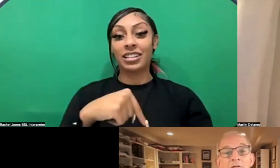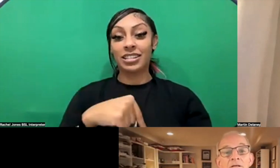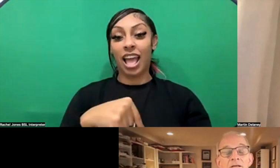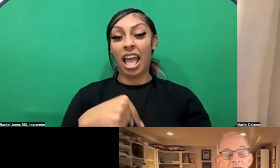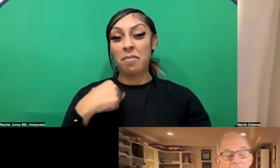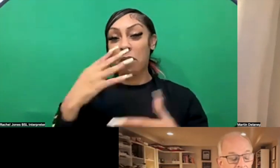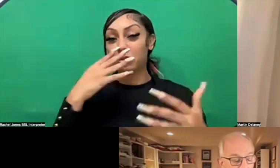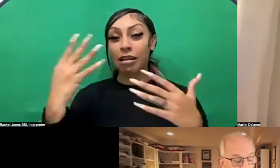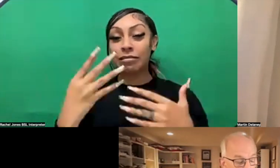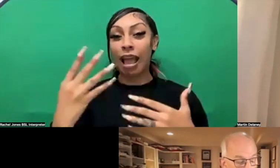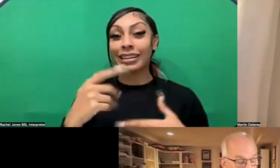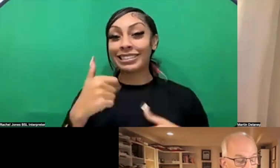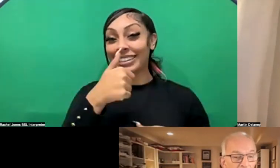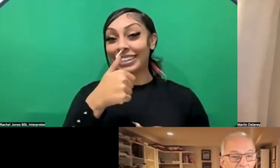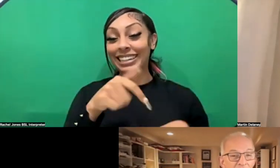old, and